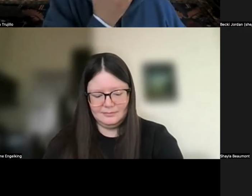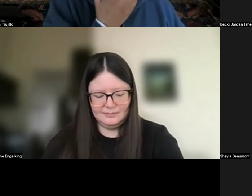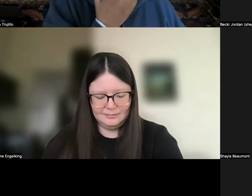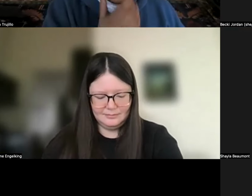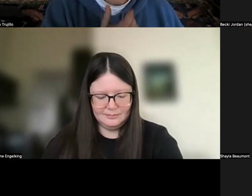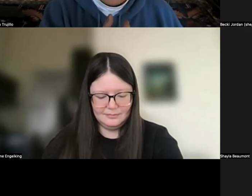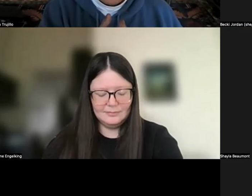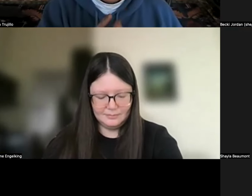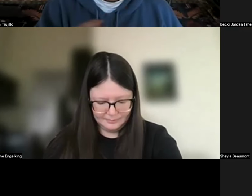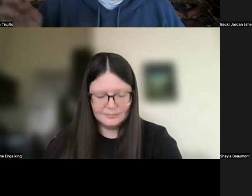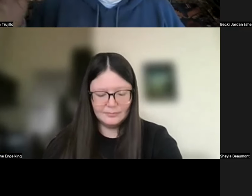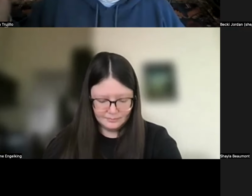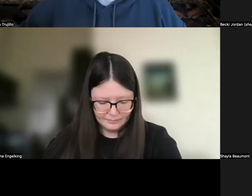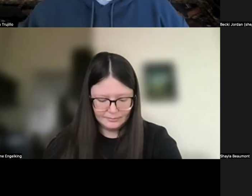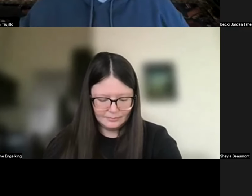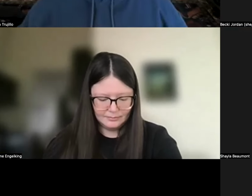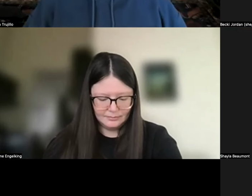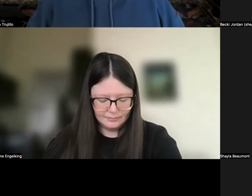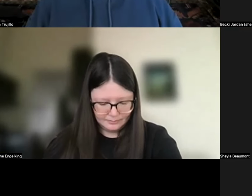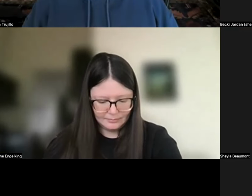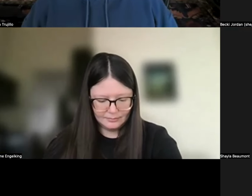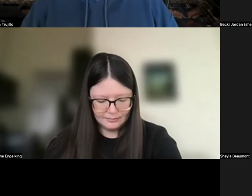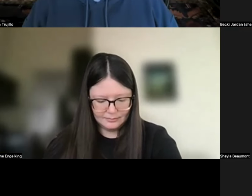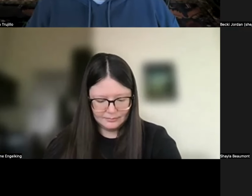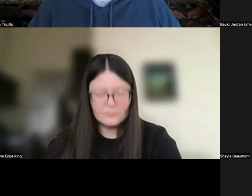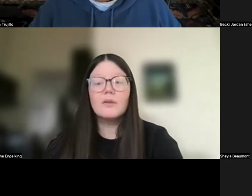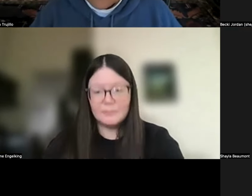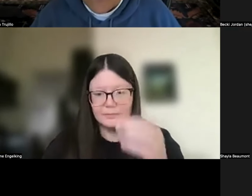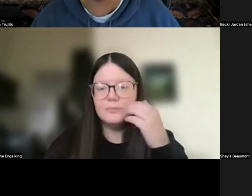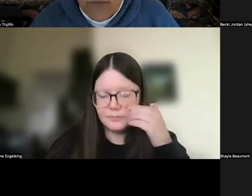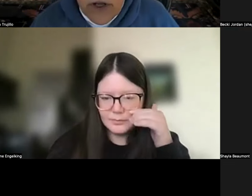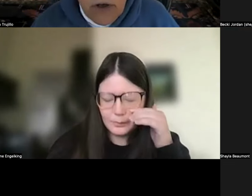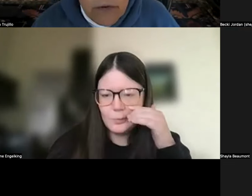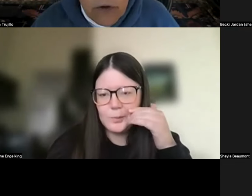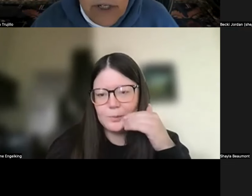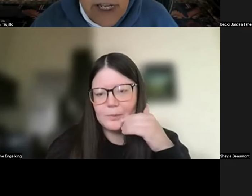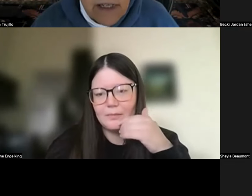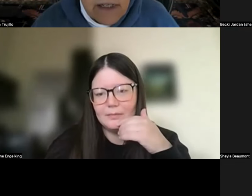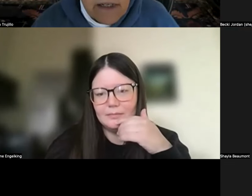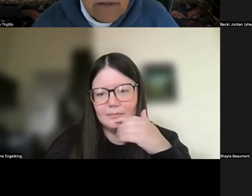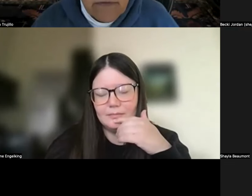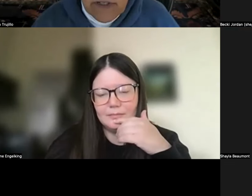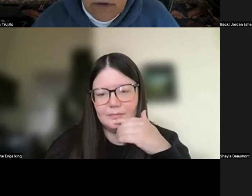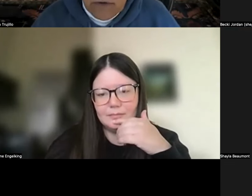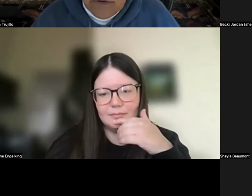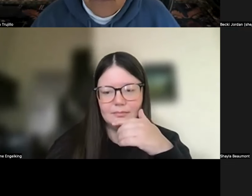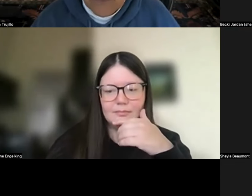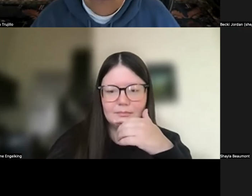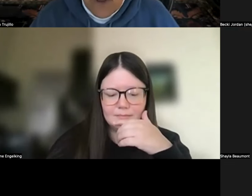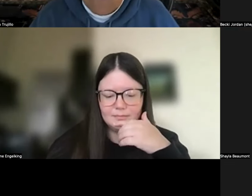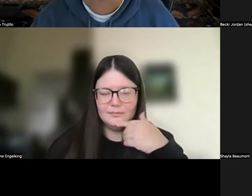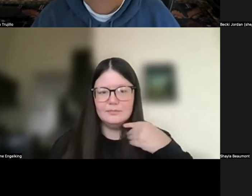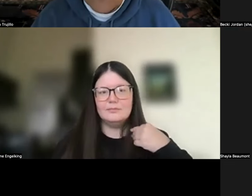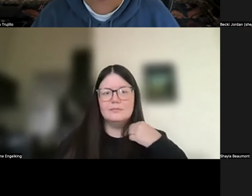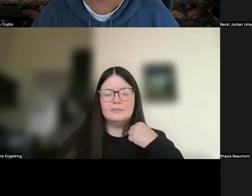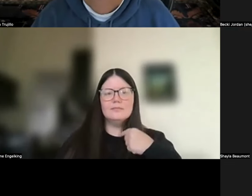if you're a lawyer or prosecutor and an example if you're a police officer. We also created this video for this